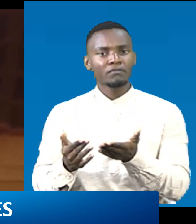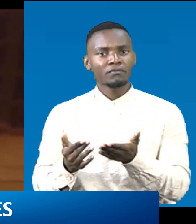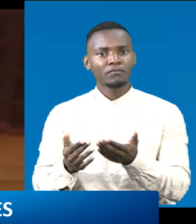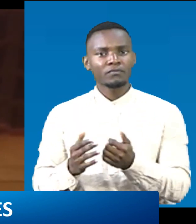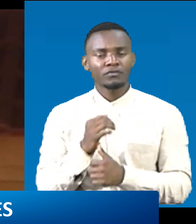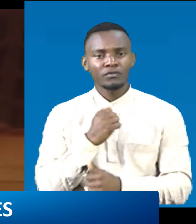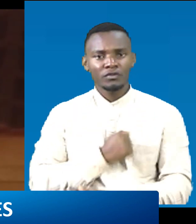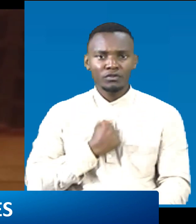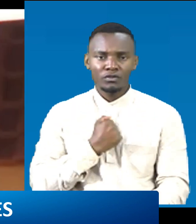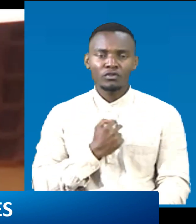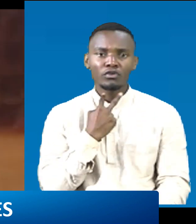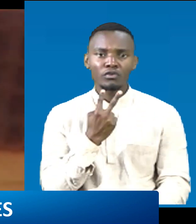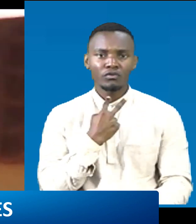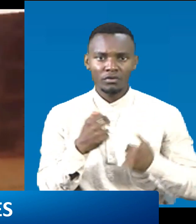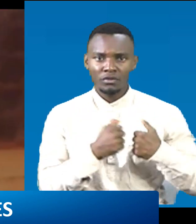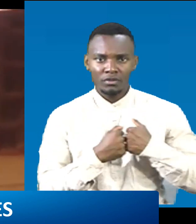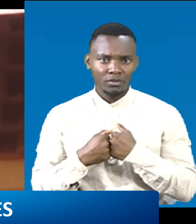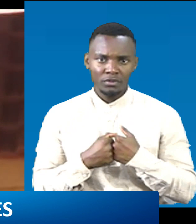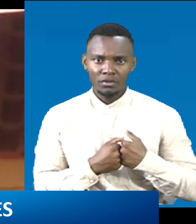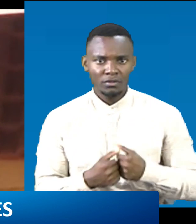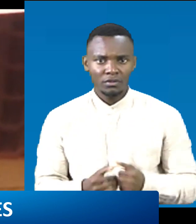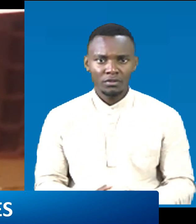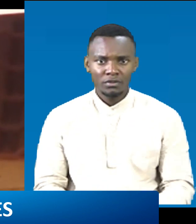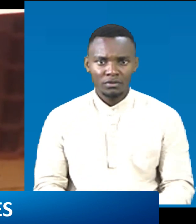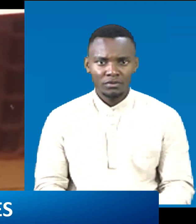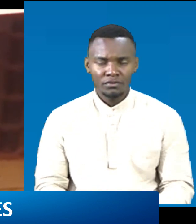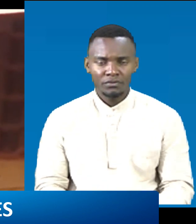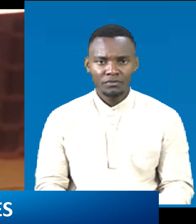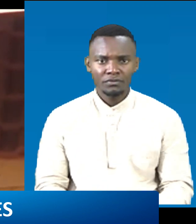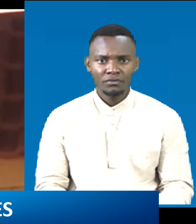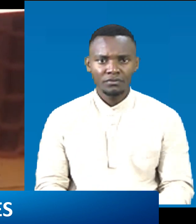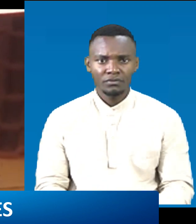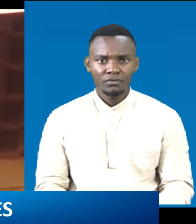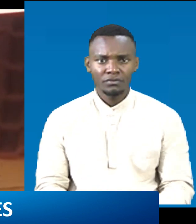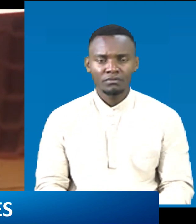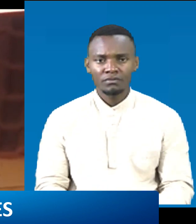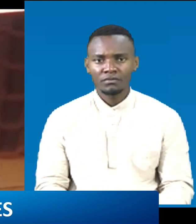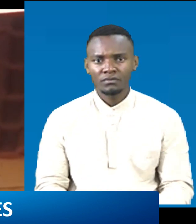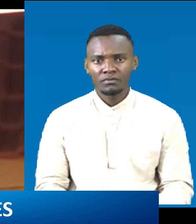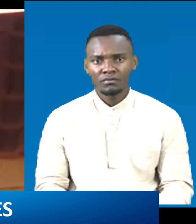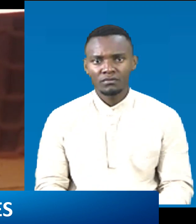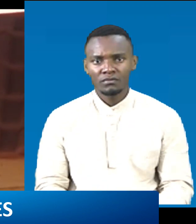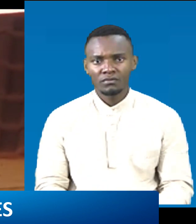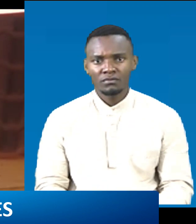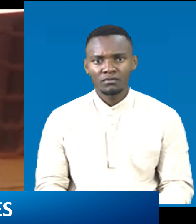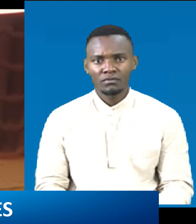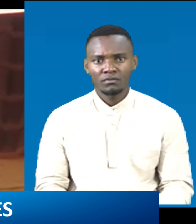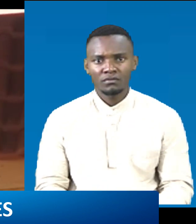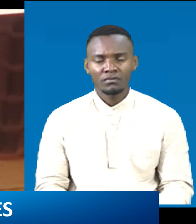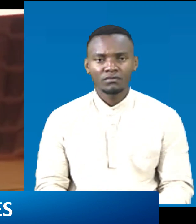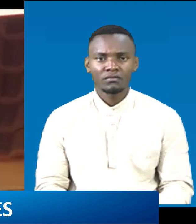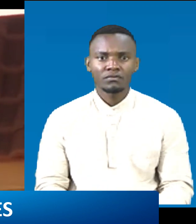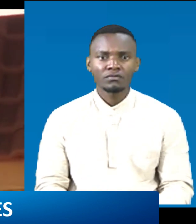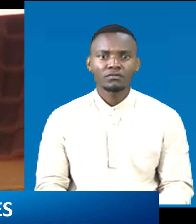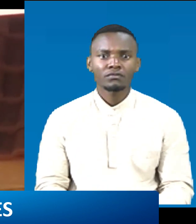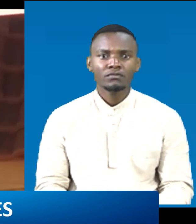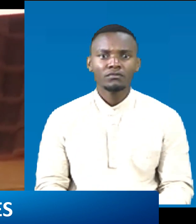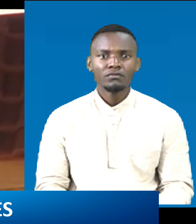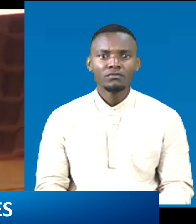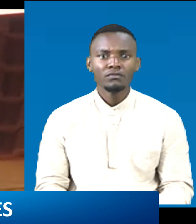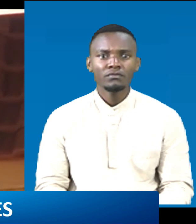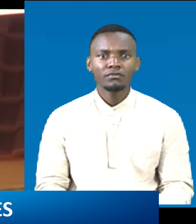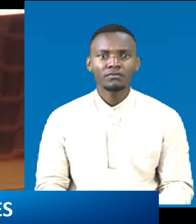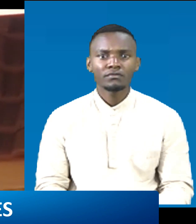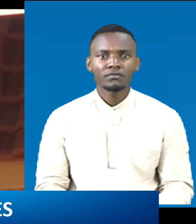ilinganishe na katiba. Anataka kutagawanya sisi, baba na Kalonzo, sijui baba hatasimama, sijui nani